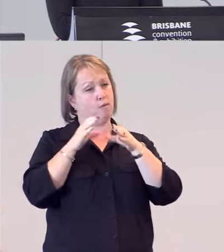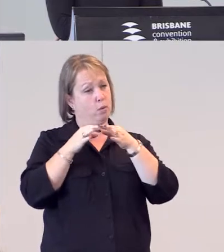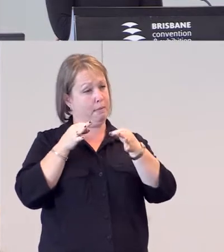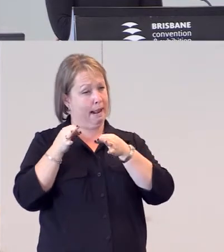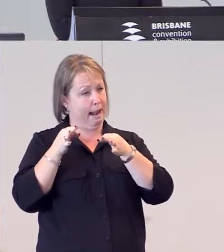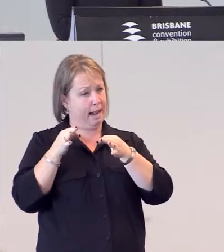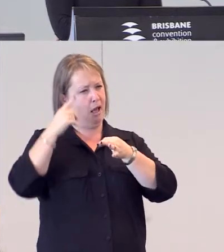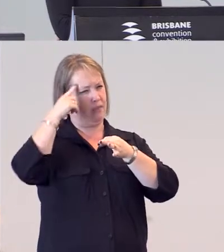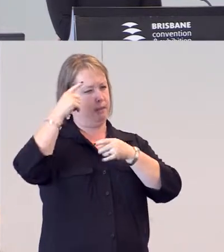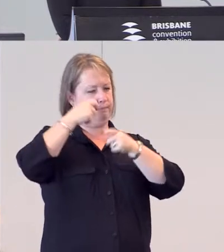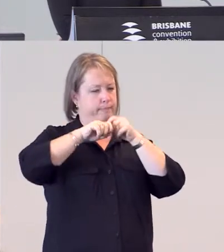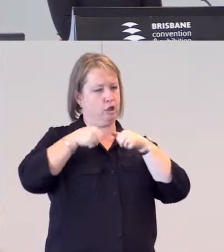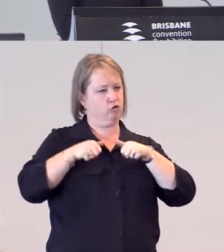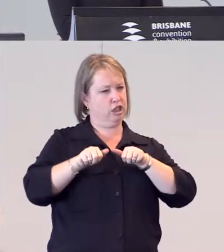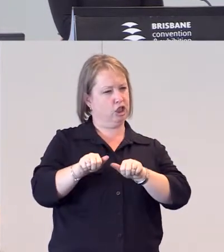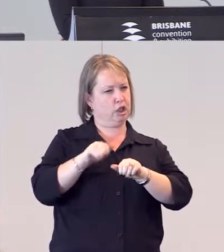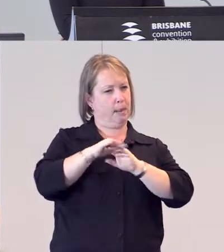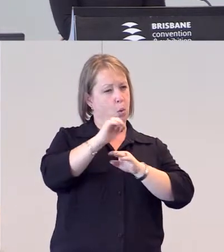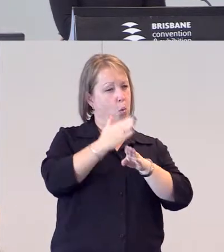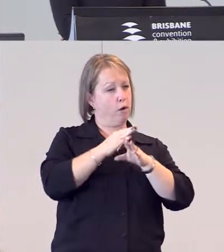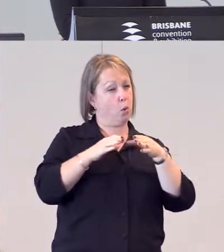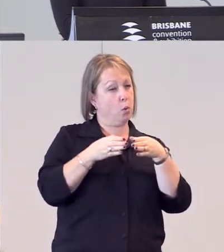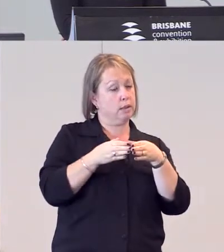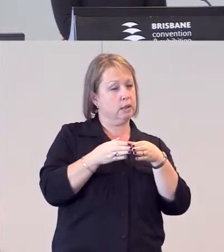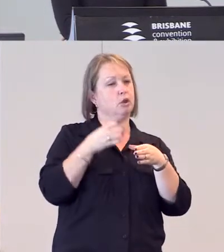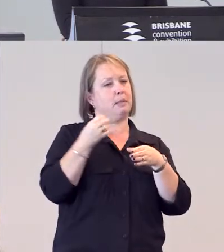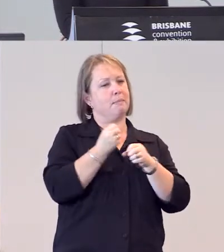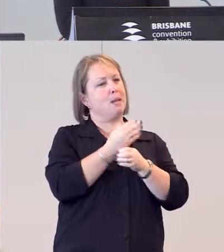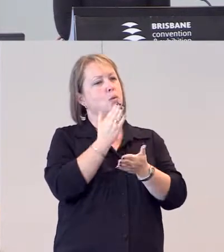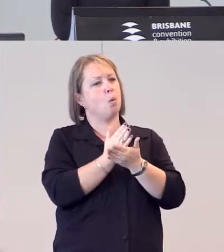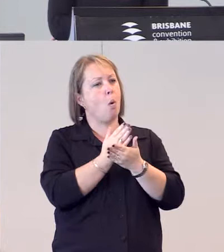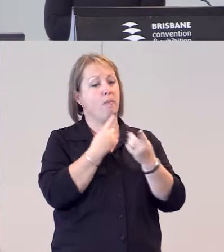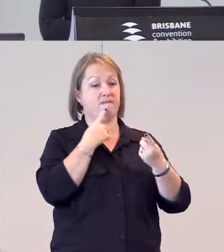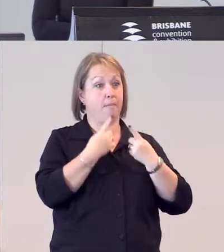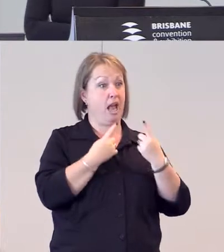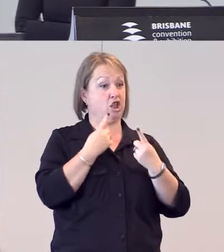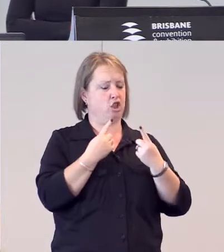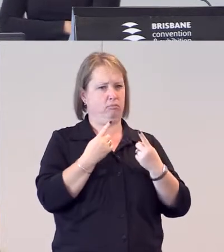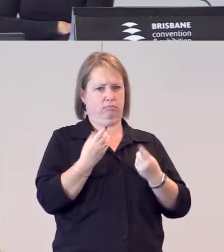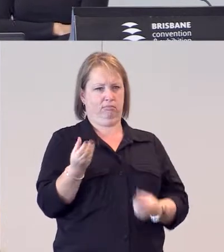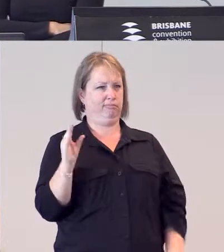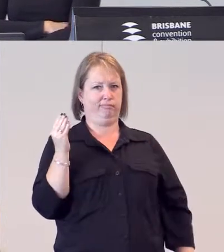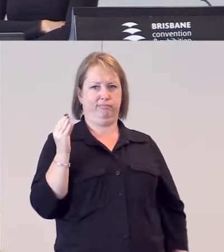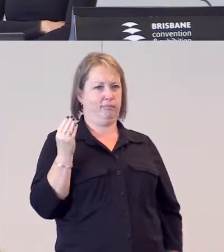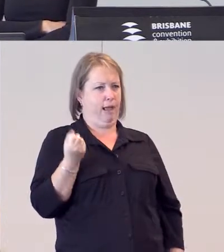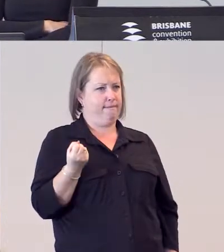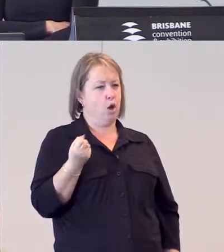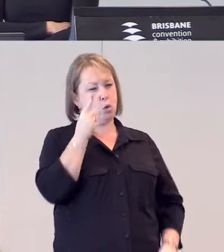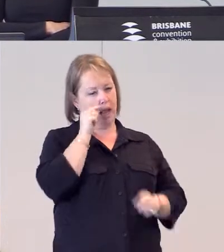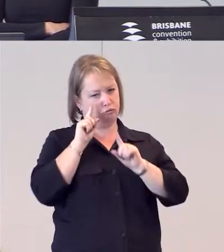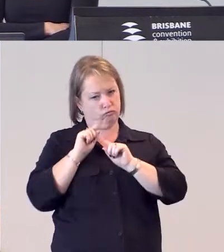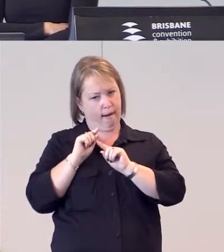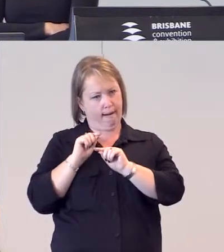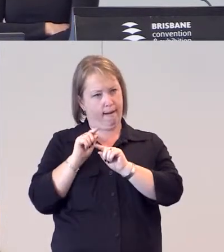being strategic about your workforce, it's about ensuring that you've got this information and that you can track this over time to see how